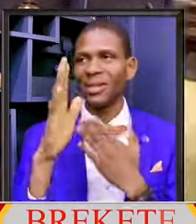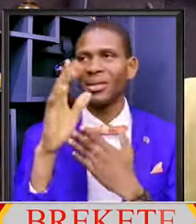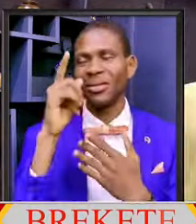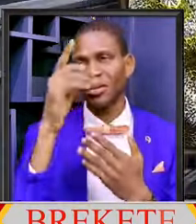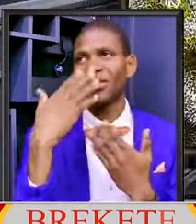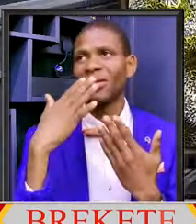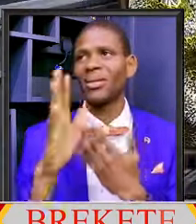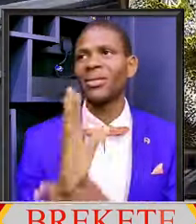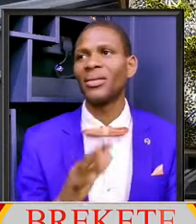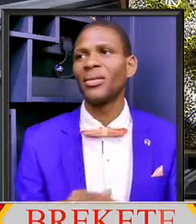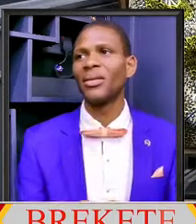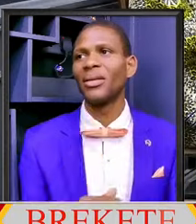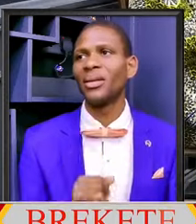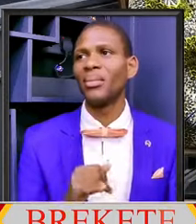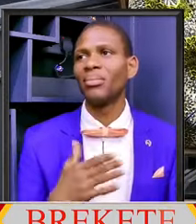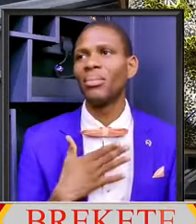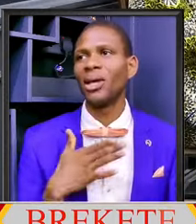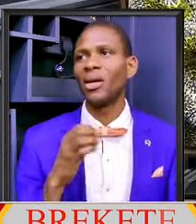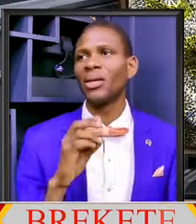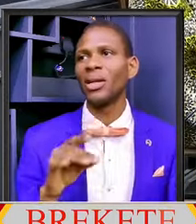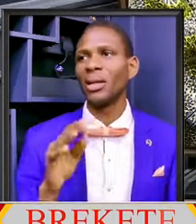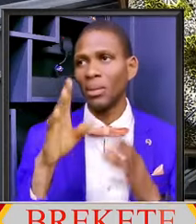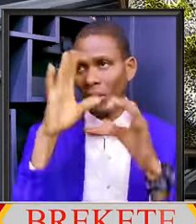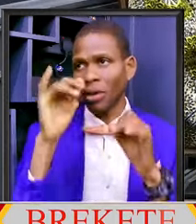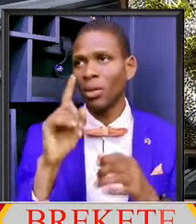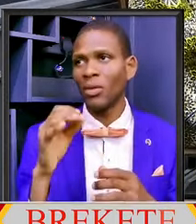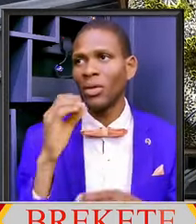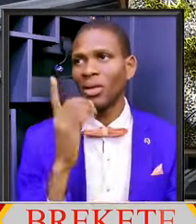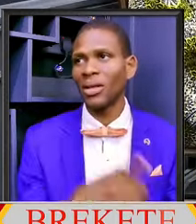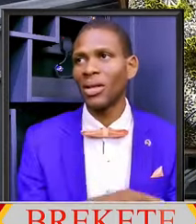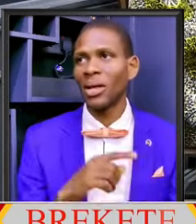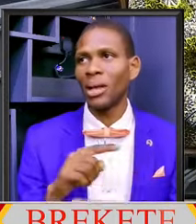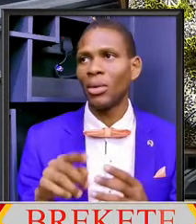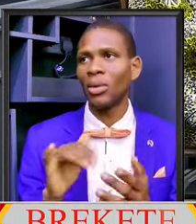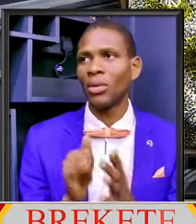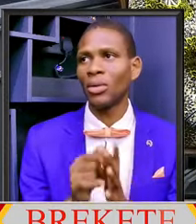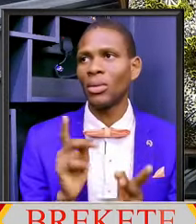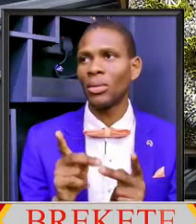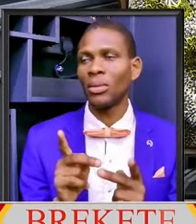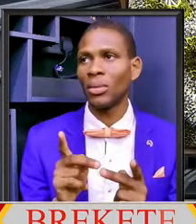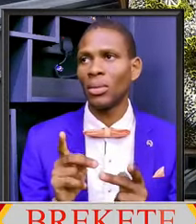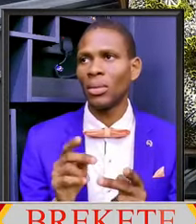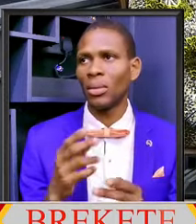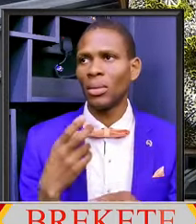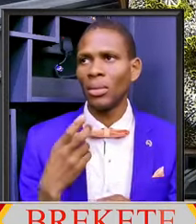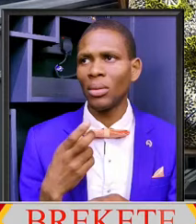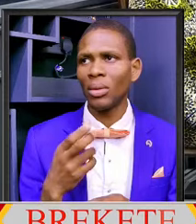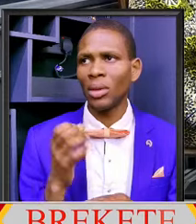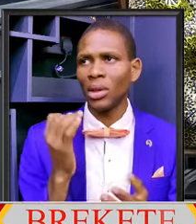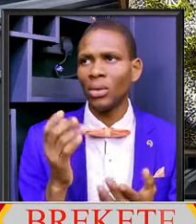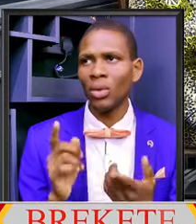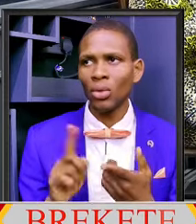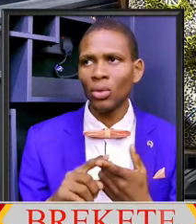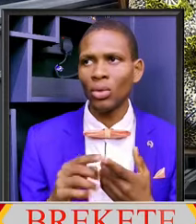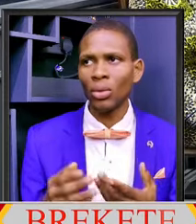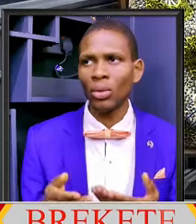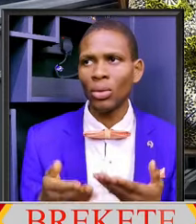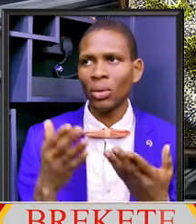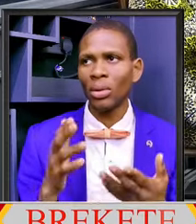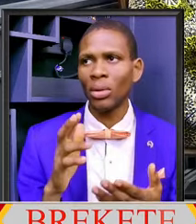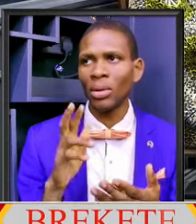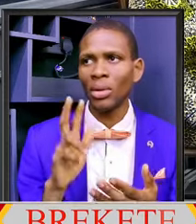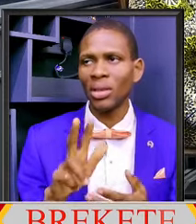Alhamdulillah. Yes, I'm an ordinary president. One of your daughters among those CAD police students says she won't donate